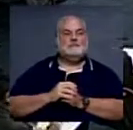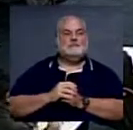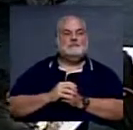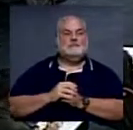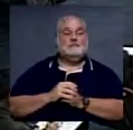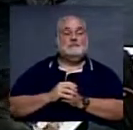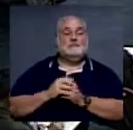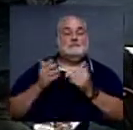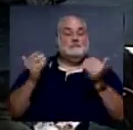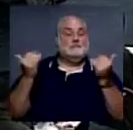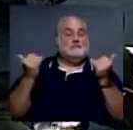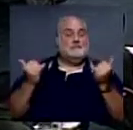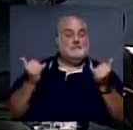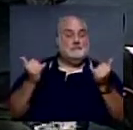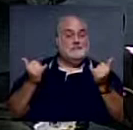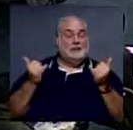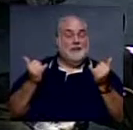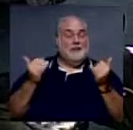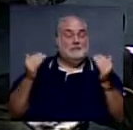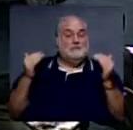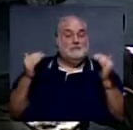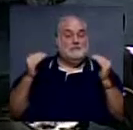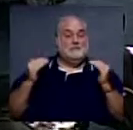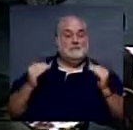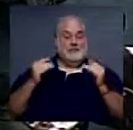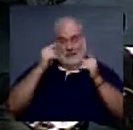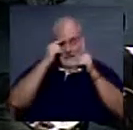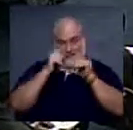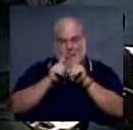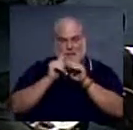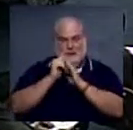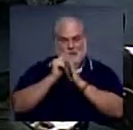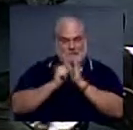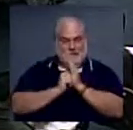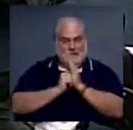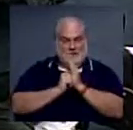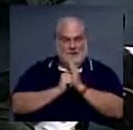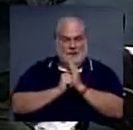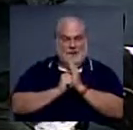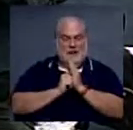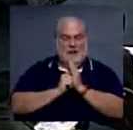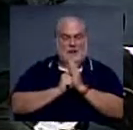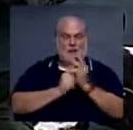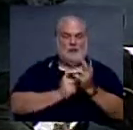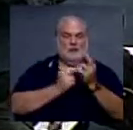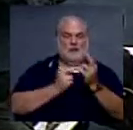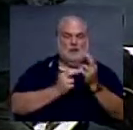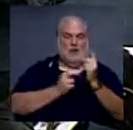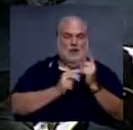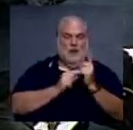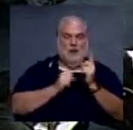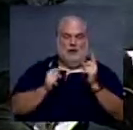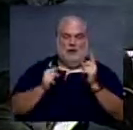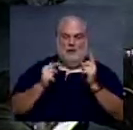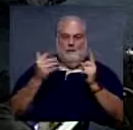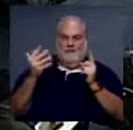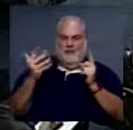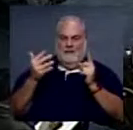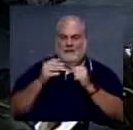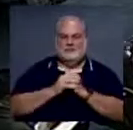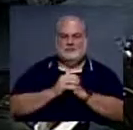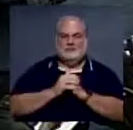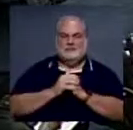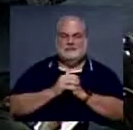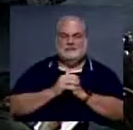Okay, with that said, we can now move on to the consent agenda, which are resolutions items 1 through 5. Madam Clerk, if you would, please